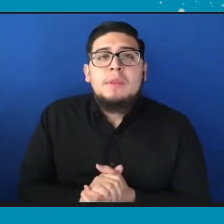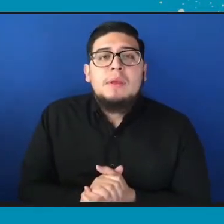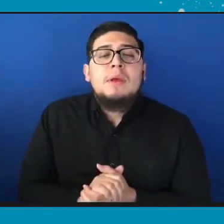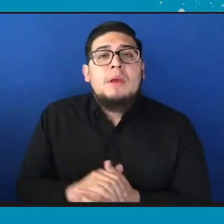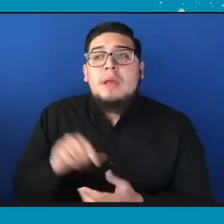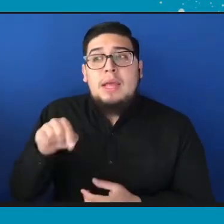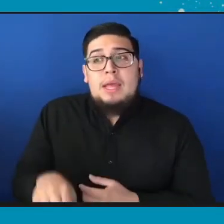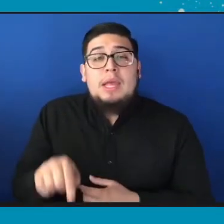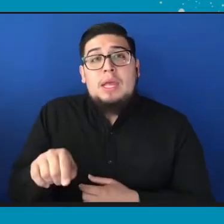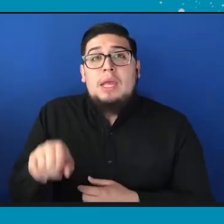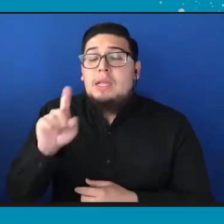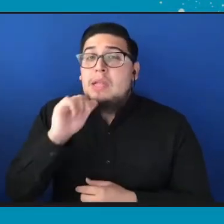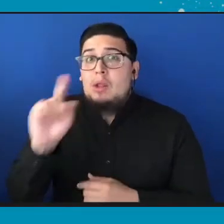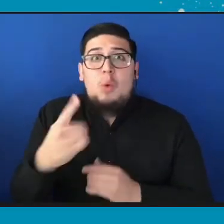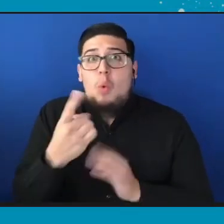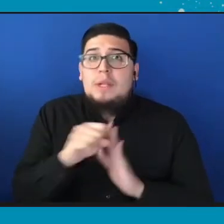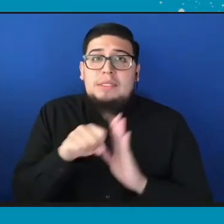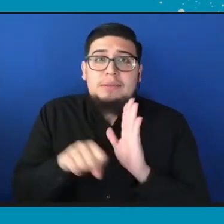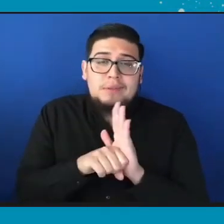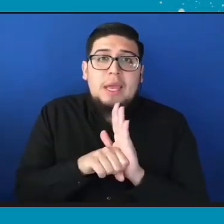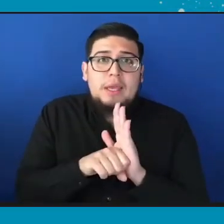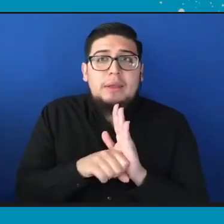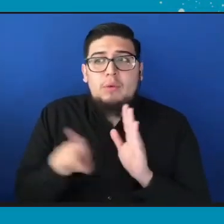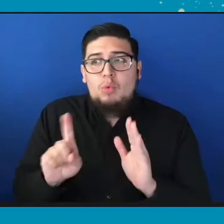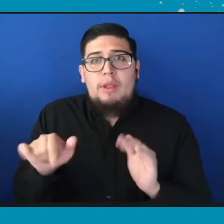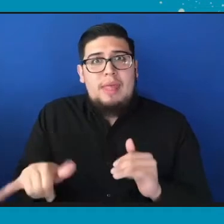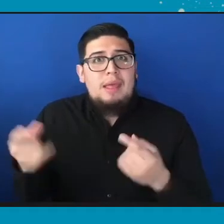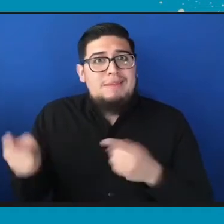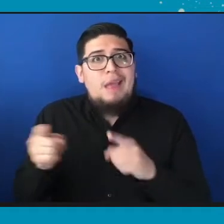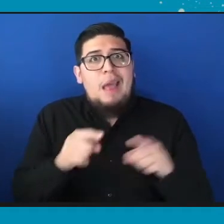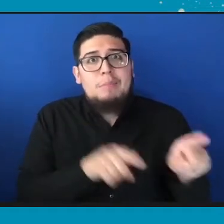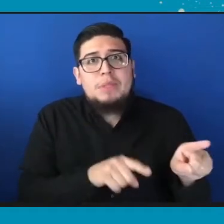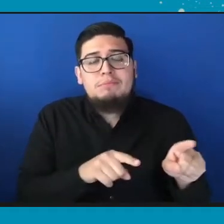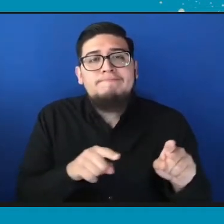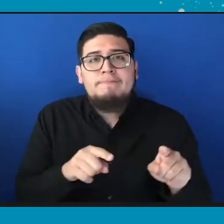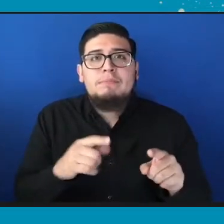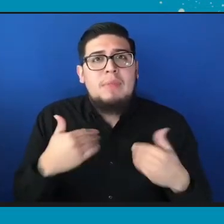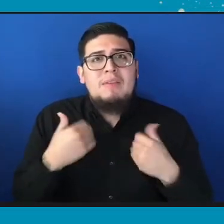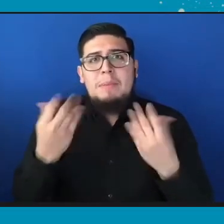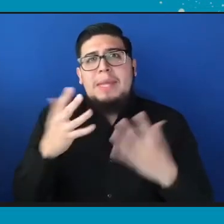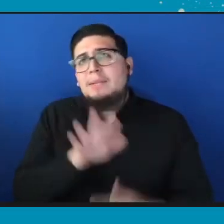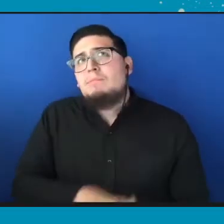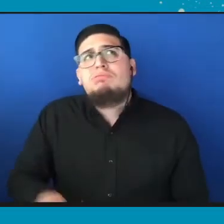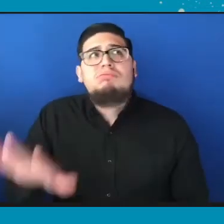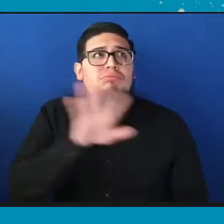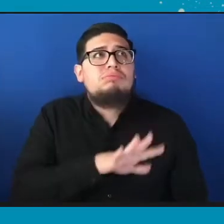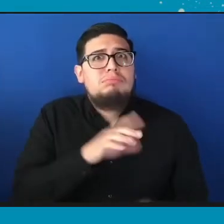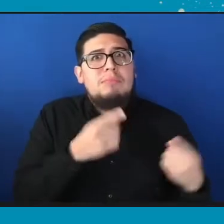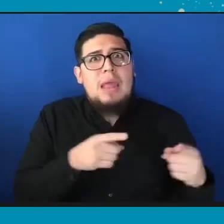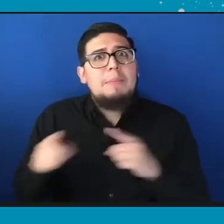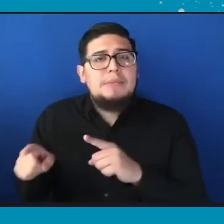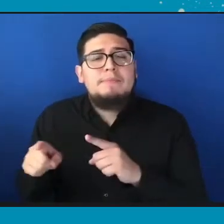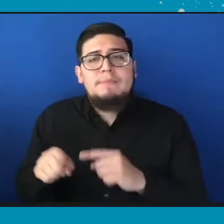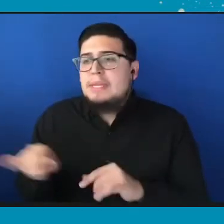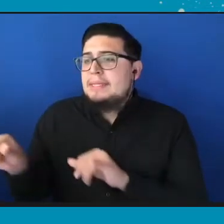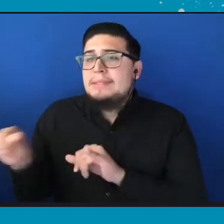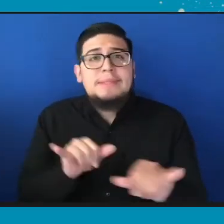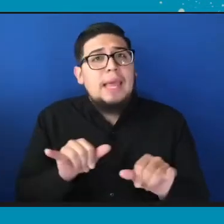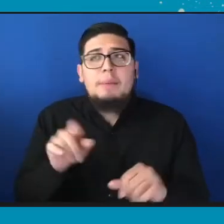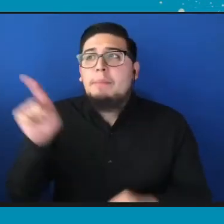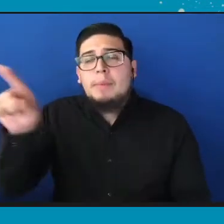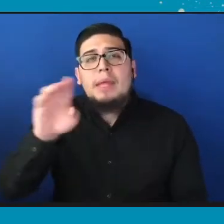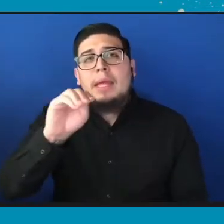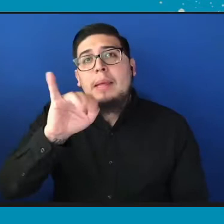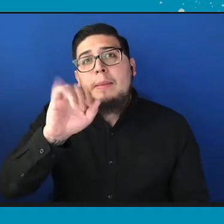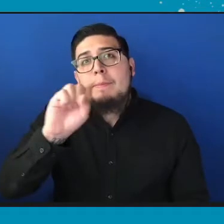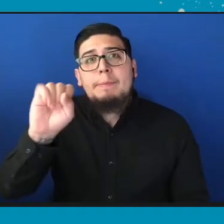state constitutional convention where that happened. It was the same thing was said in Mississippi, where they said they